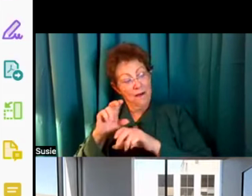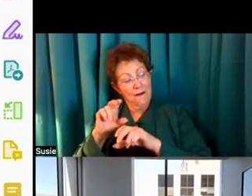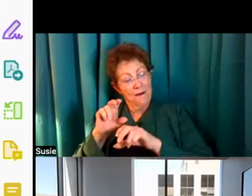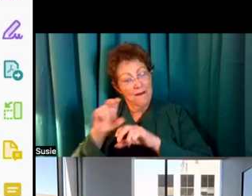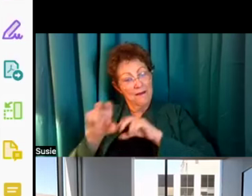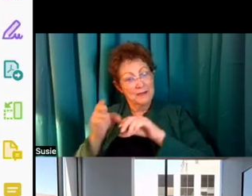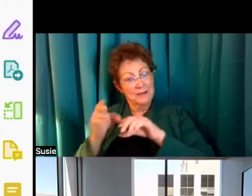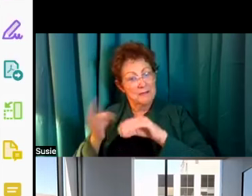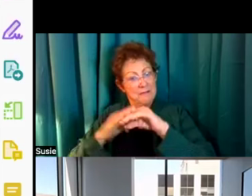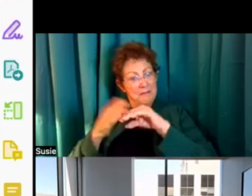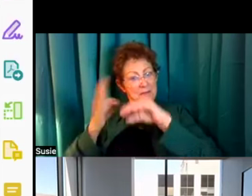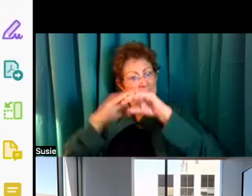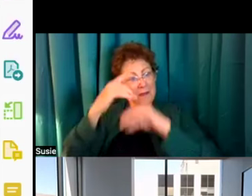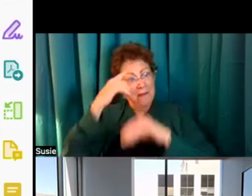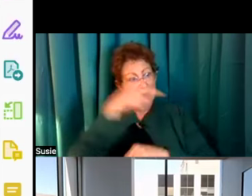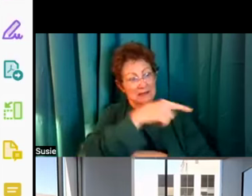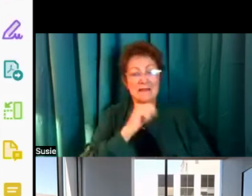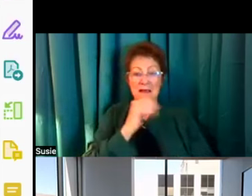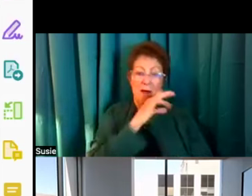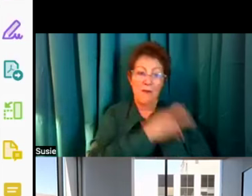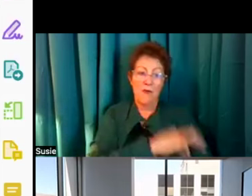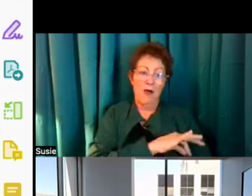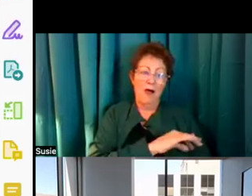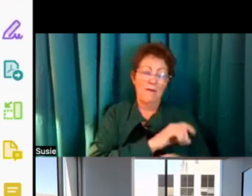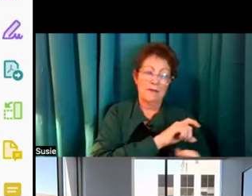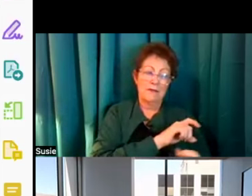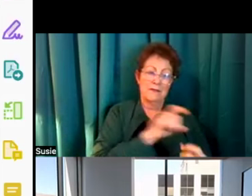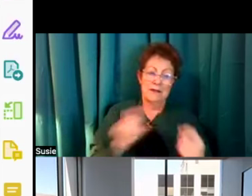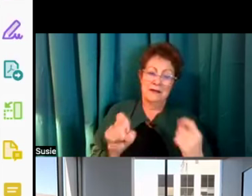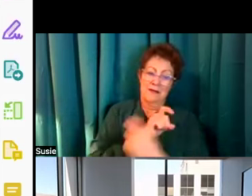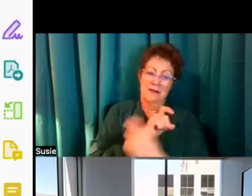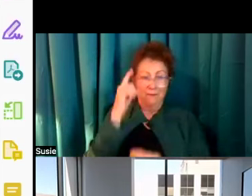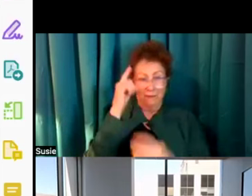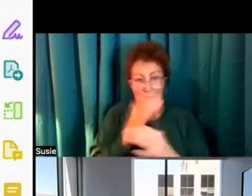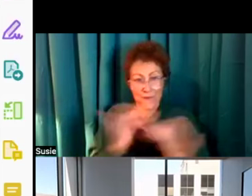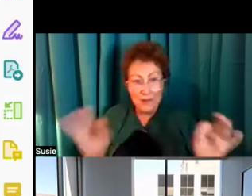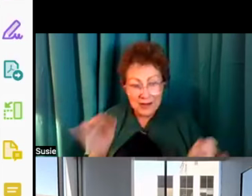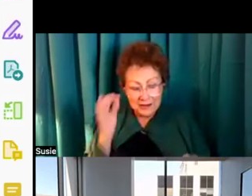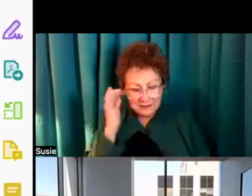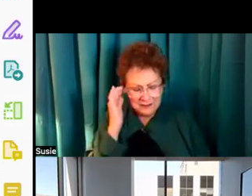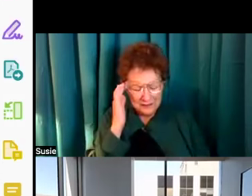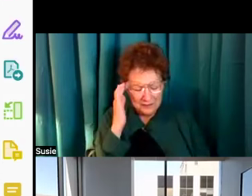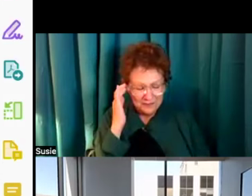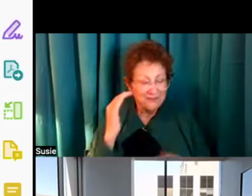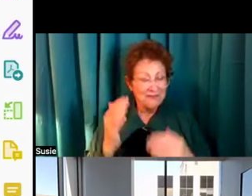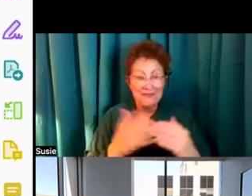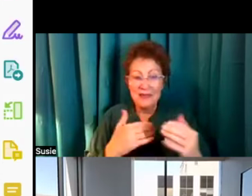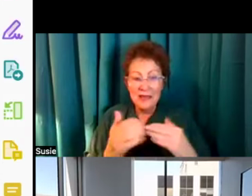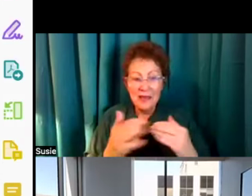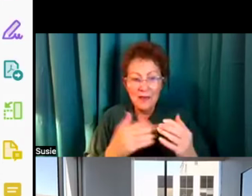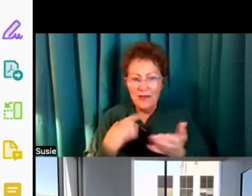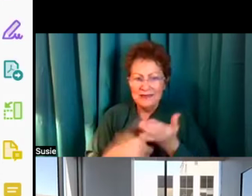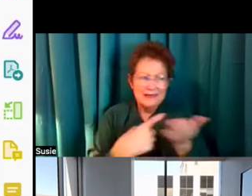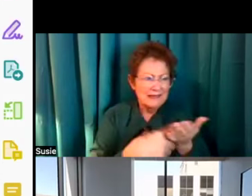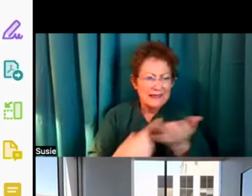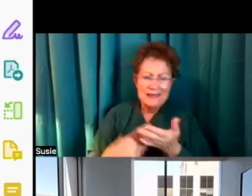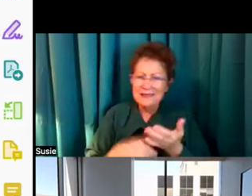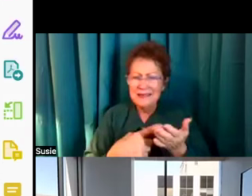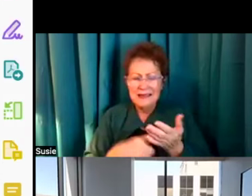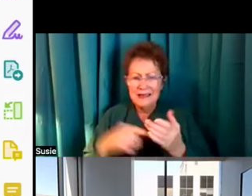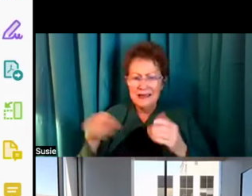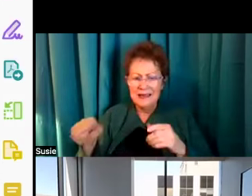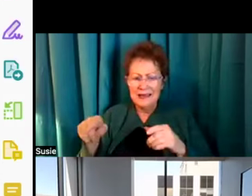because the nonprofit is like giving stuff to them for free, and even if there is some argument that's mission aligned, like